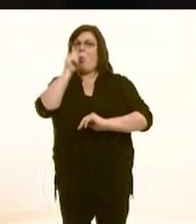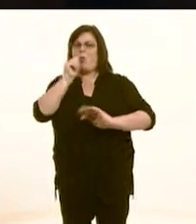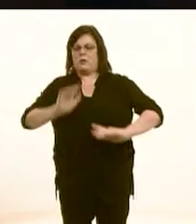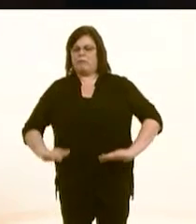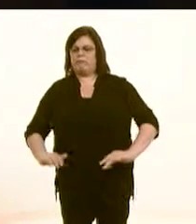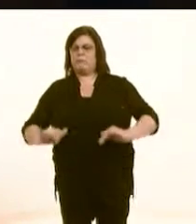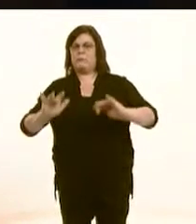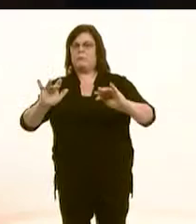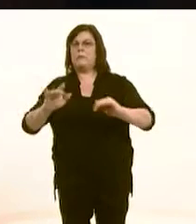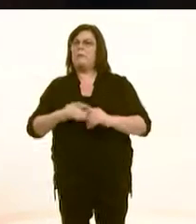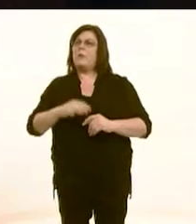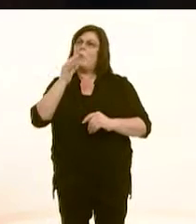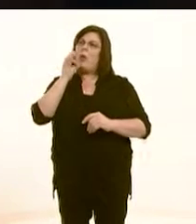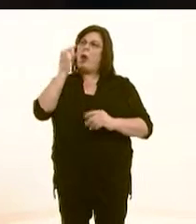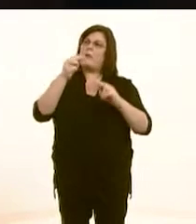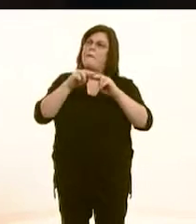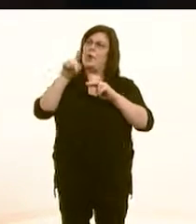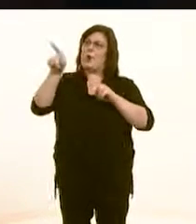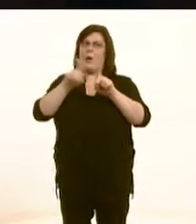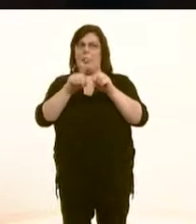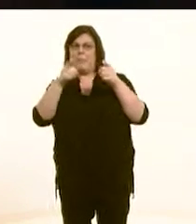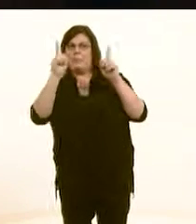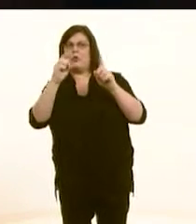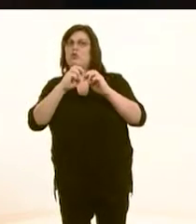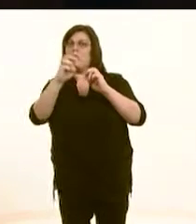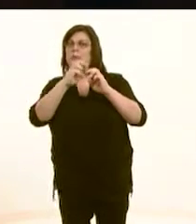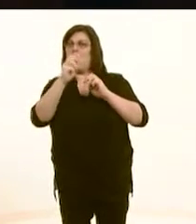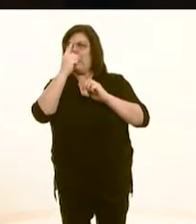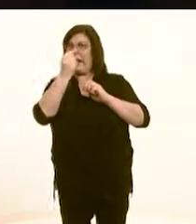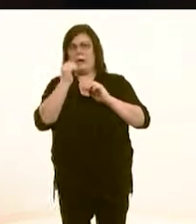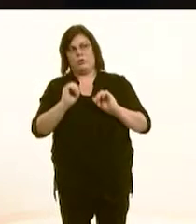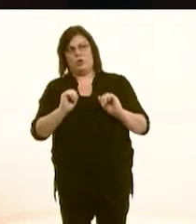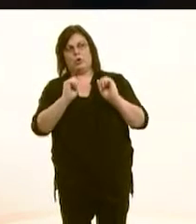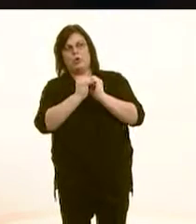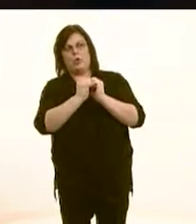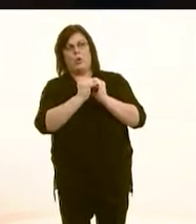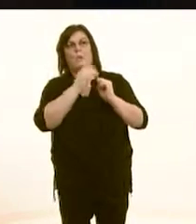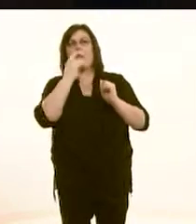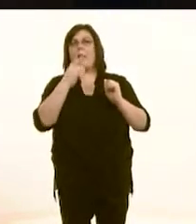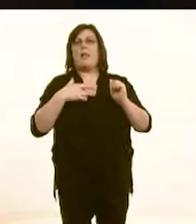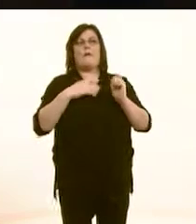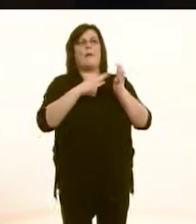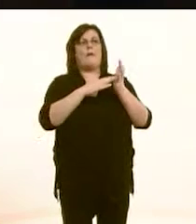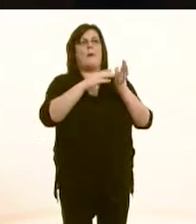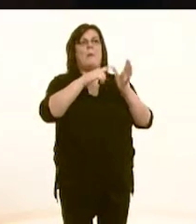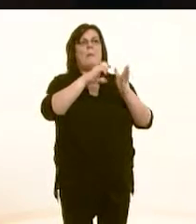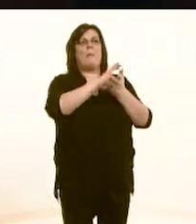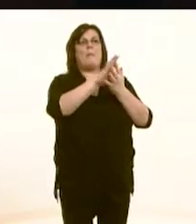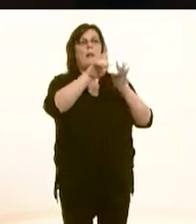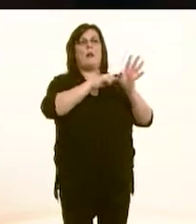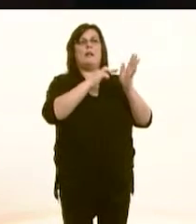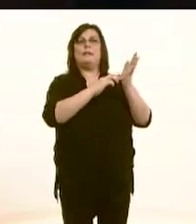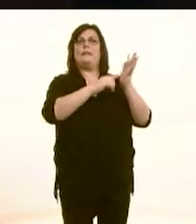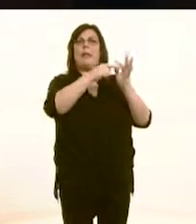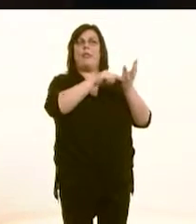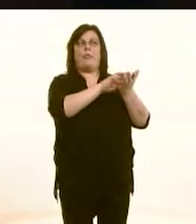your colleague, the Minister for Transport, in reassuring the local community in Mahuntleth and surrounding area that this project will be